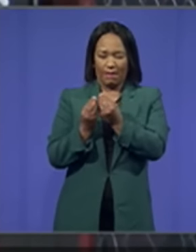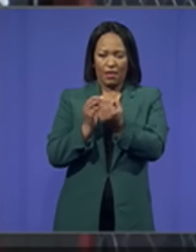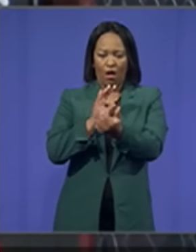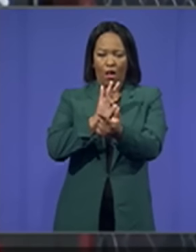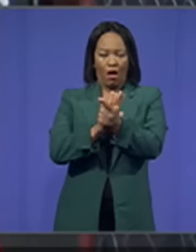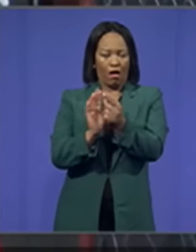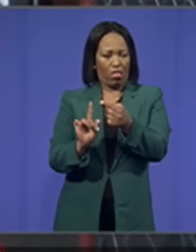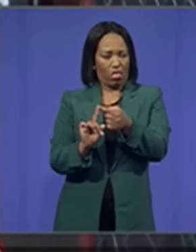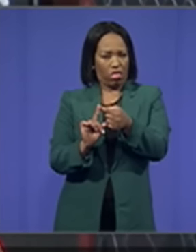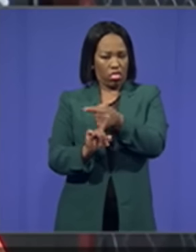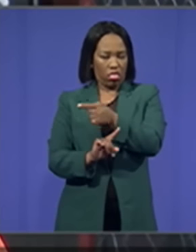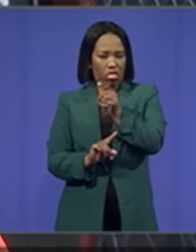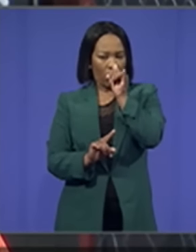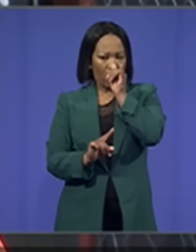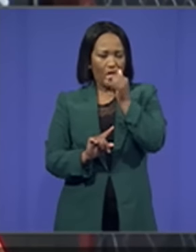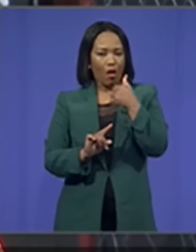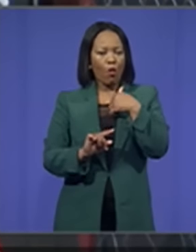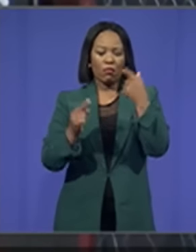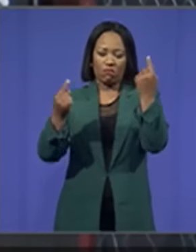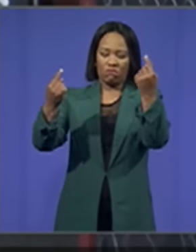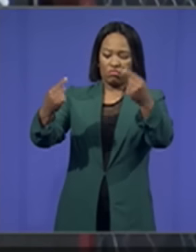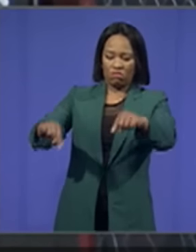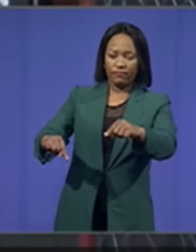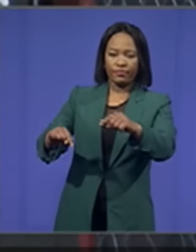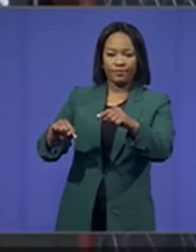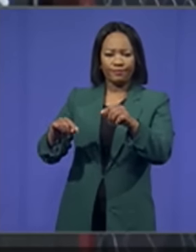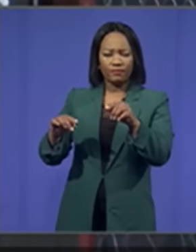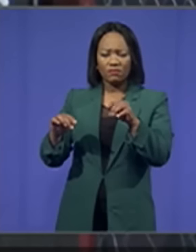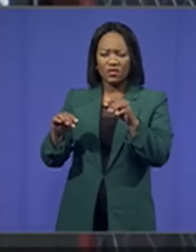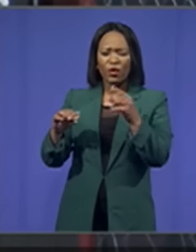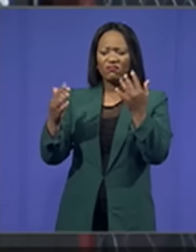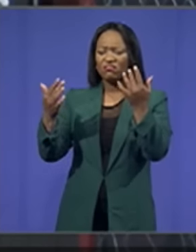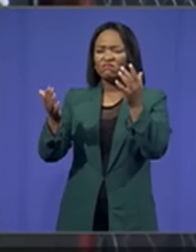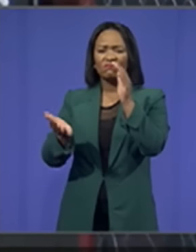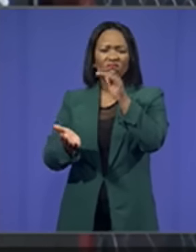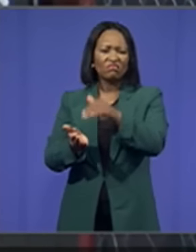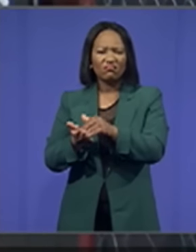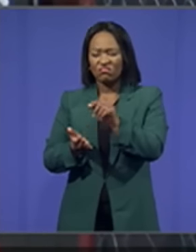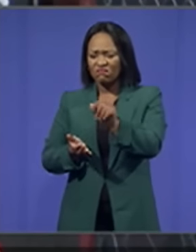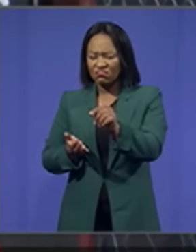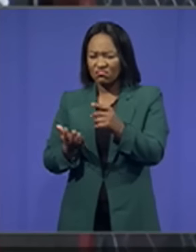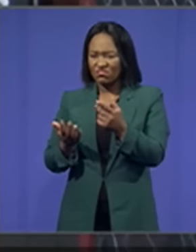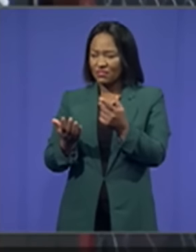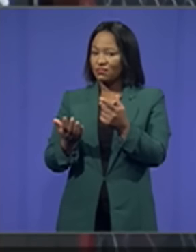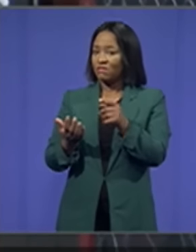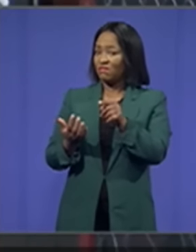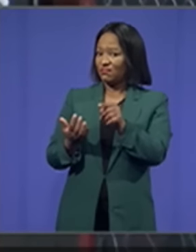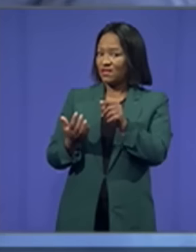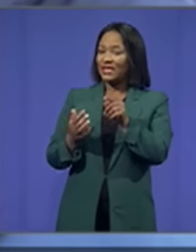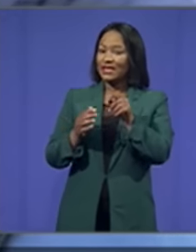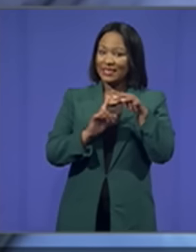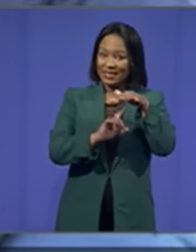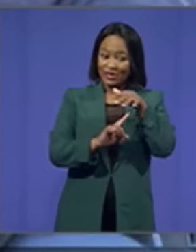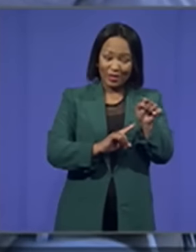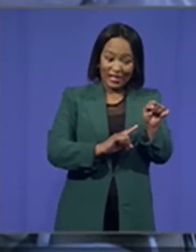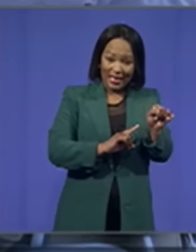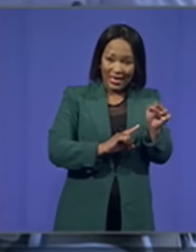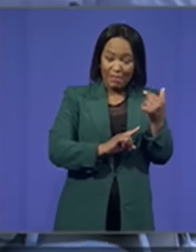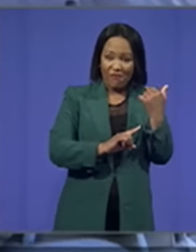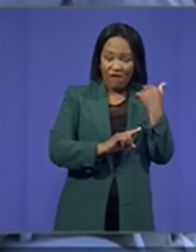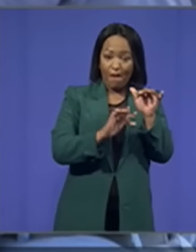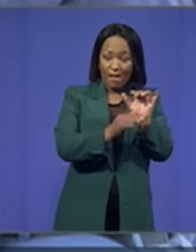etswang mona, mme re la ga fihla mona ho fihleng ha rona re fumane hore hona le maemo a tshwana le mo re tswang teng mo ileng hore batho